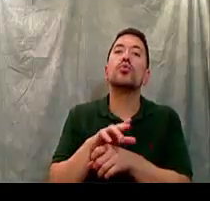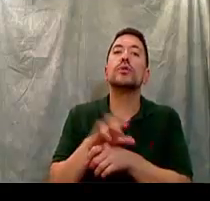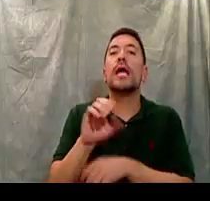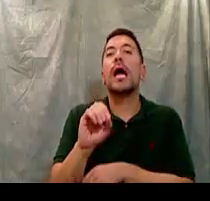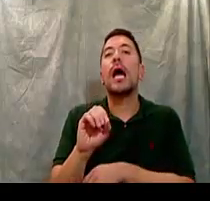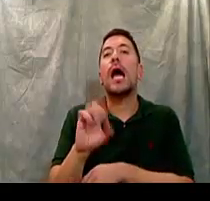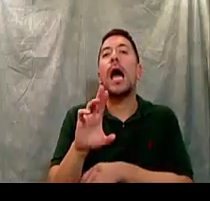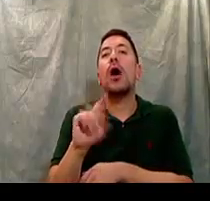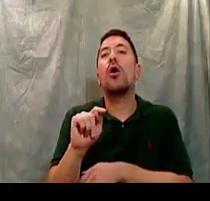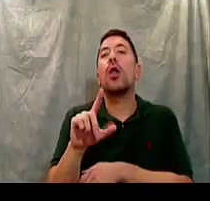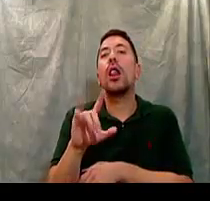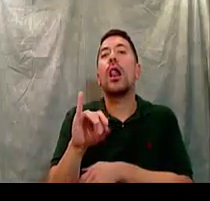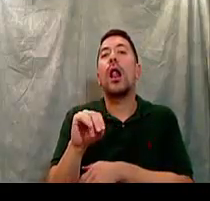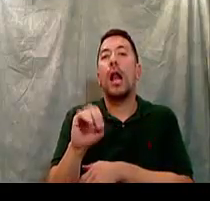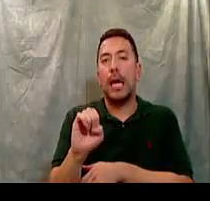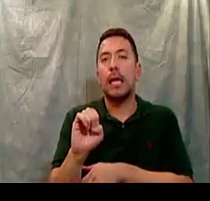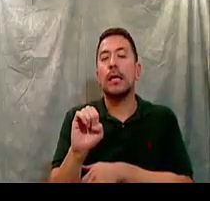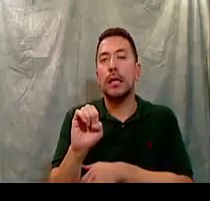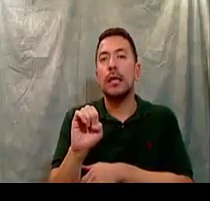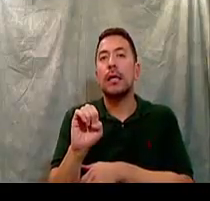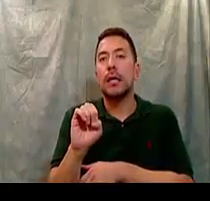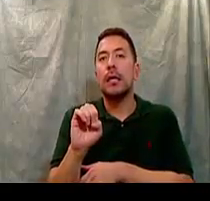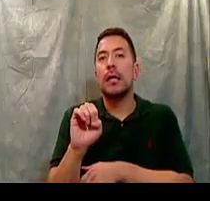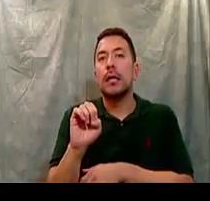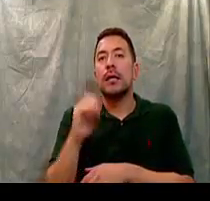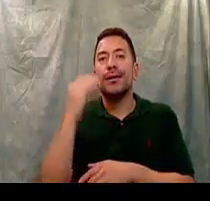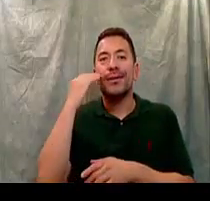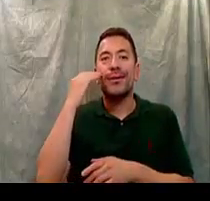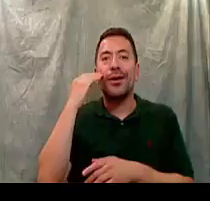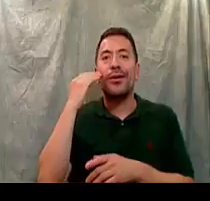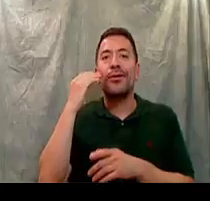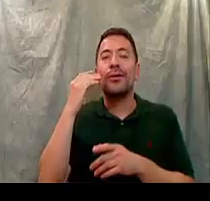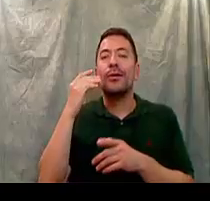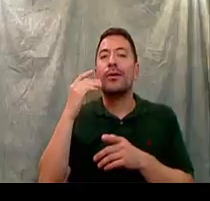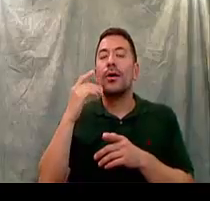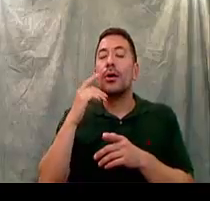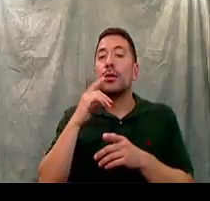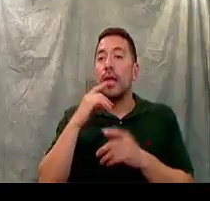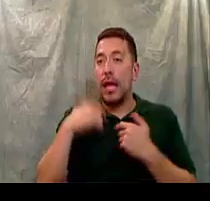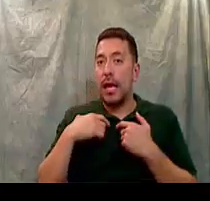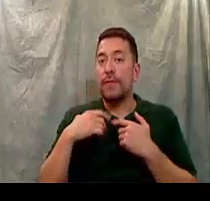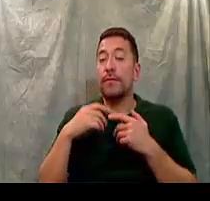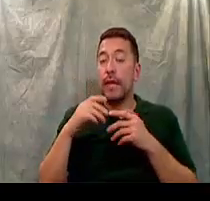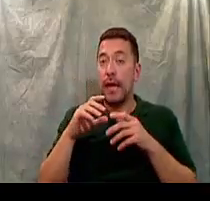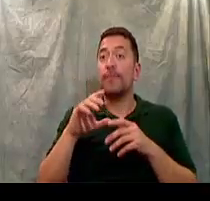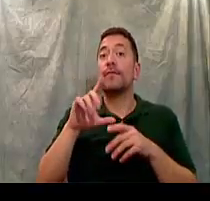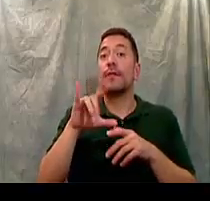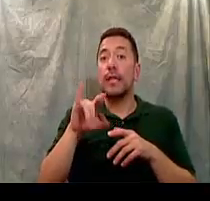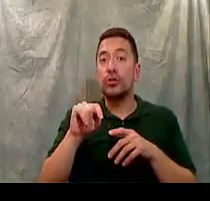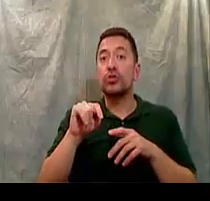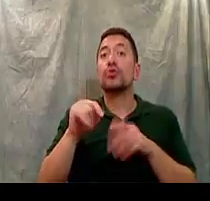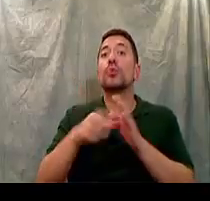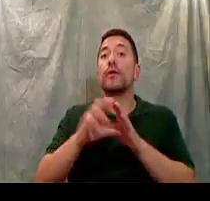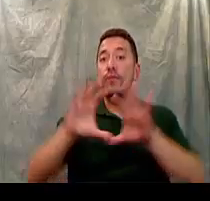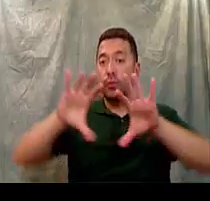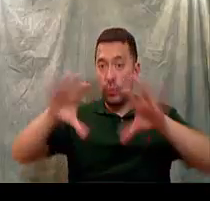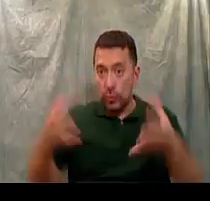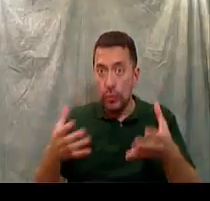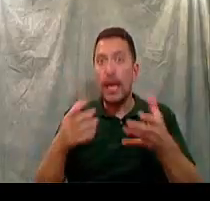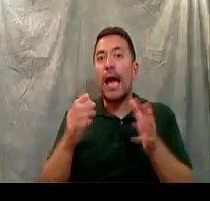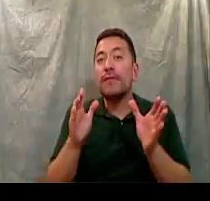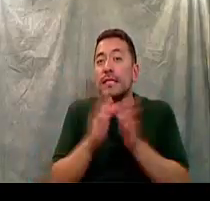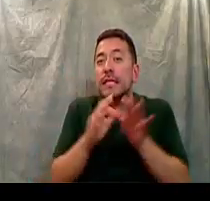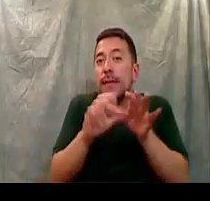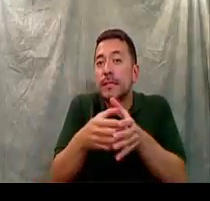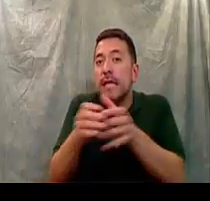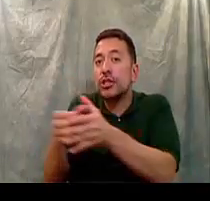you literally maybe think about, are there subsections to the literature review, or what are some big ideas that you are going to lay out